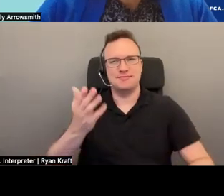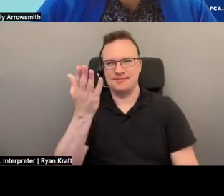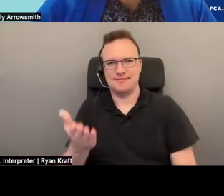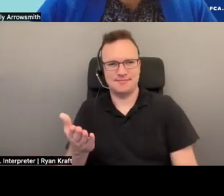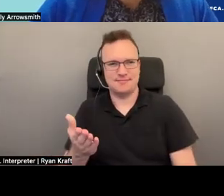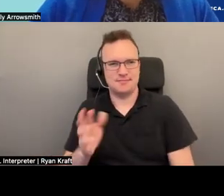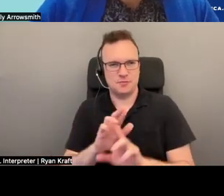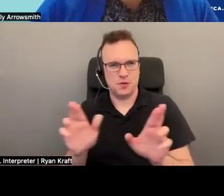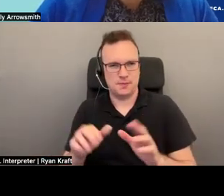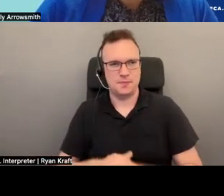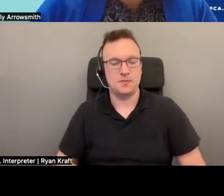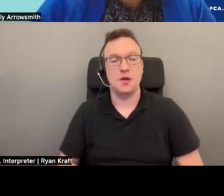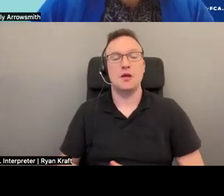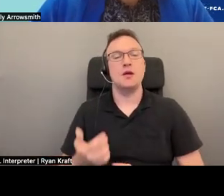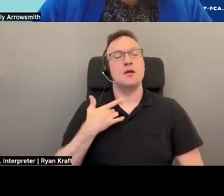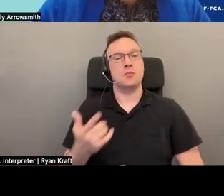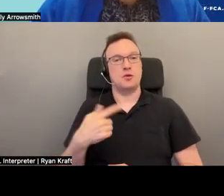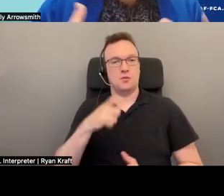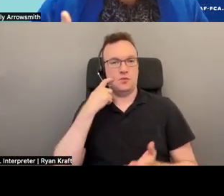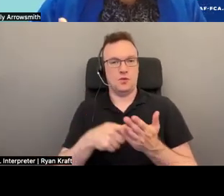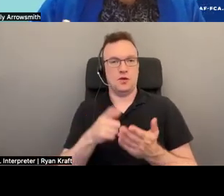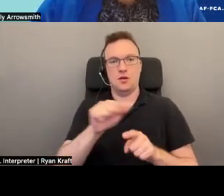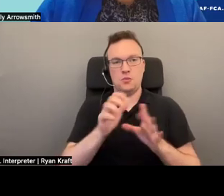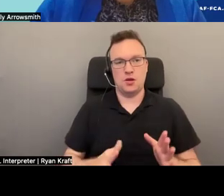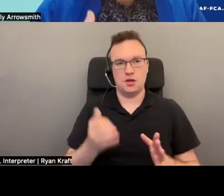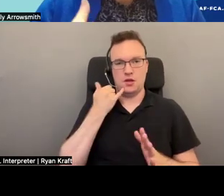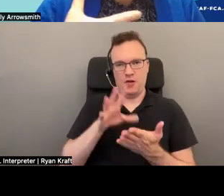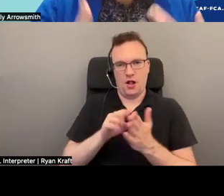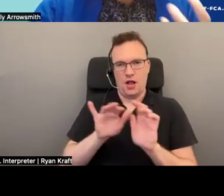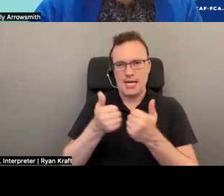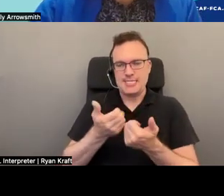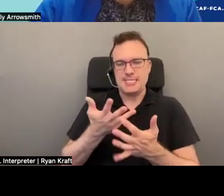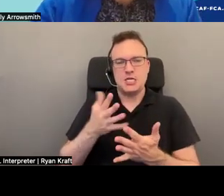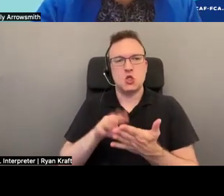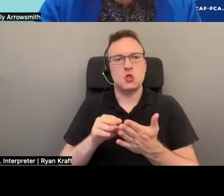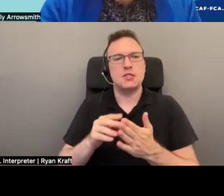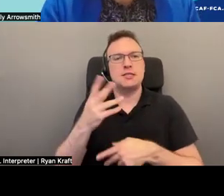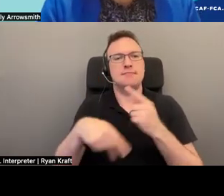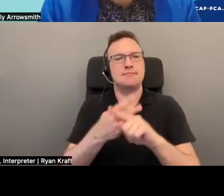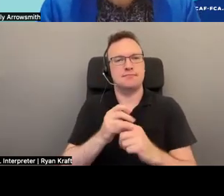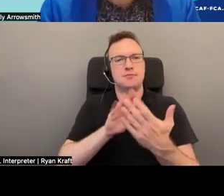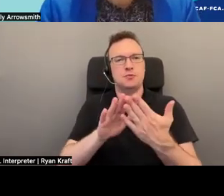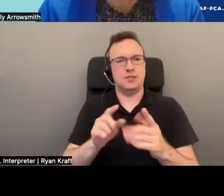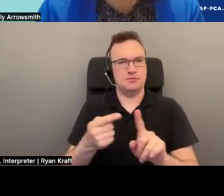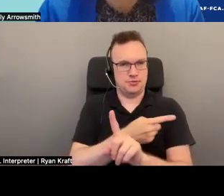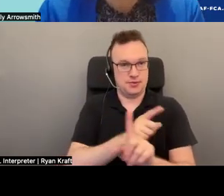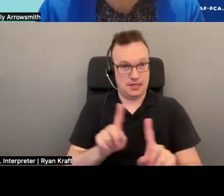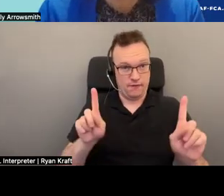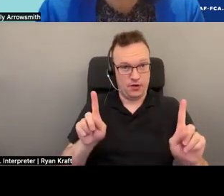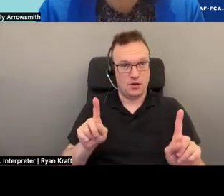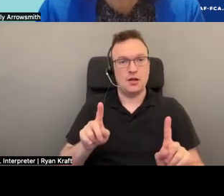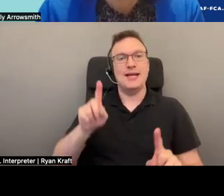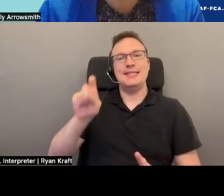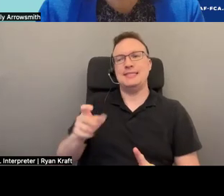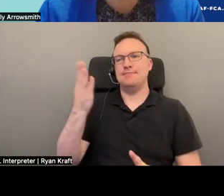find for apprentices who might have a learning challenge or they learn differently, they need a resource online